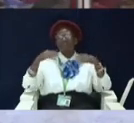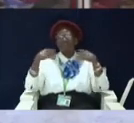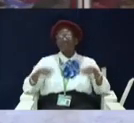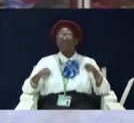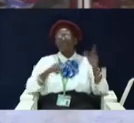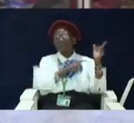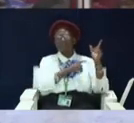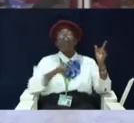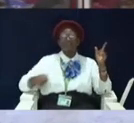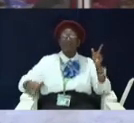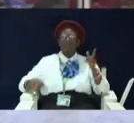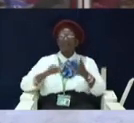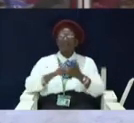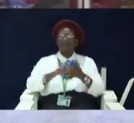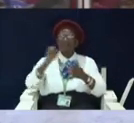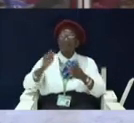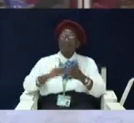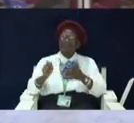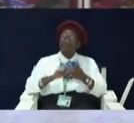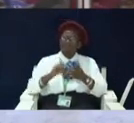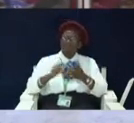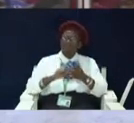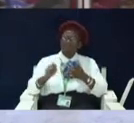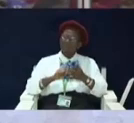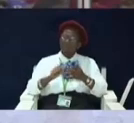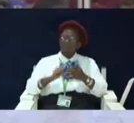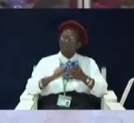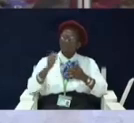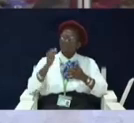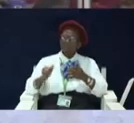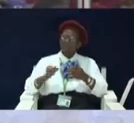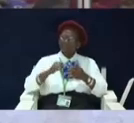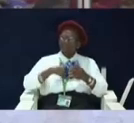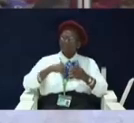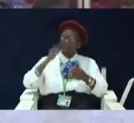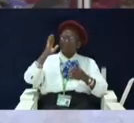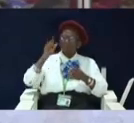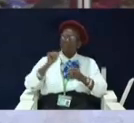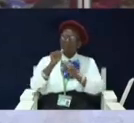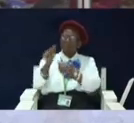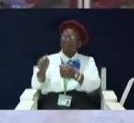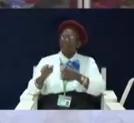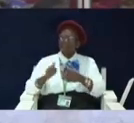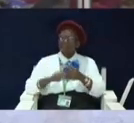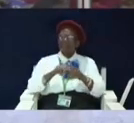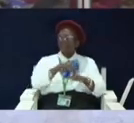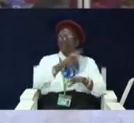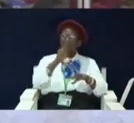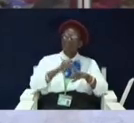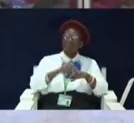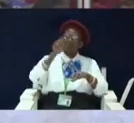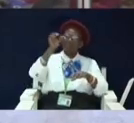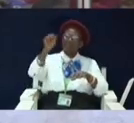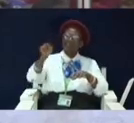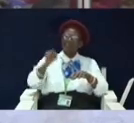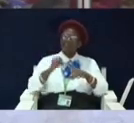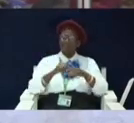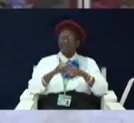is written, ako ninu oro re Oluwa, I will lend to nations, pe won ma nwe awon orile